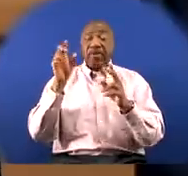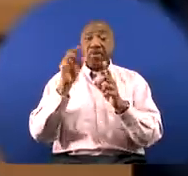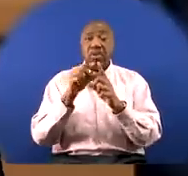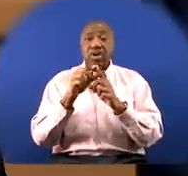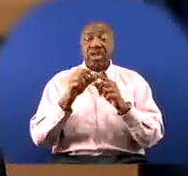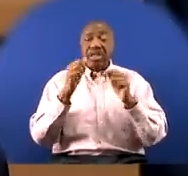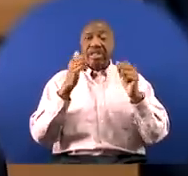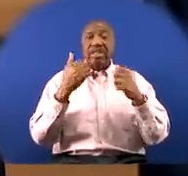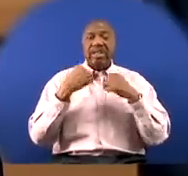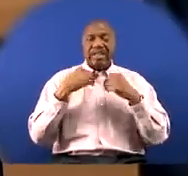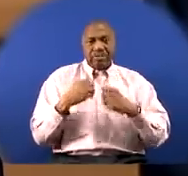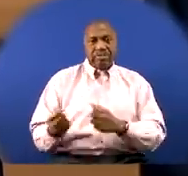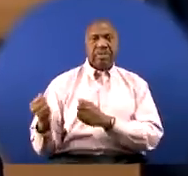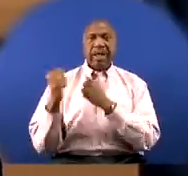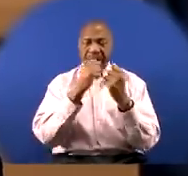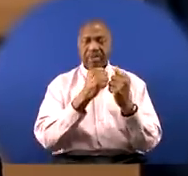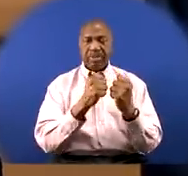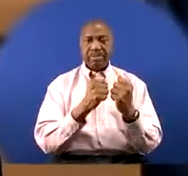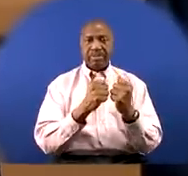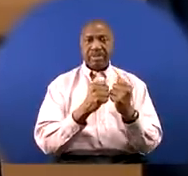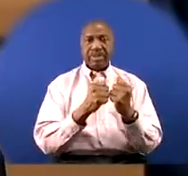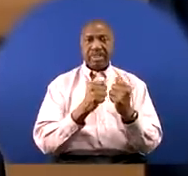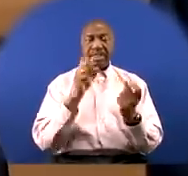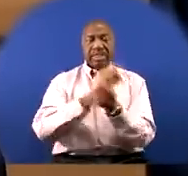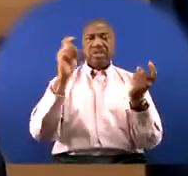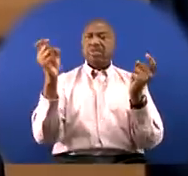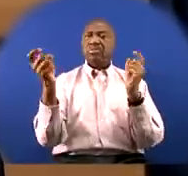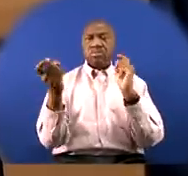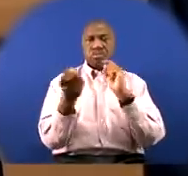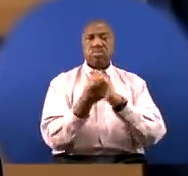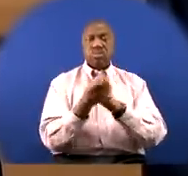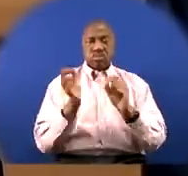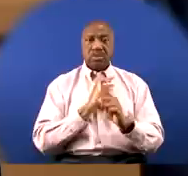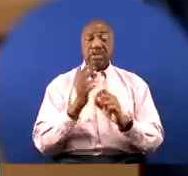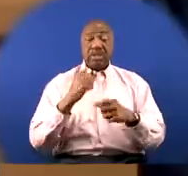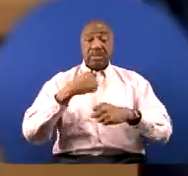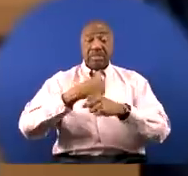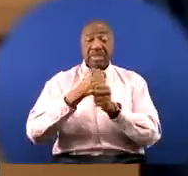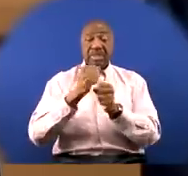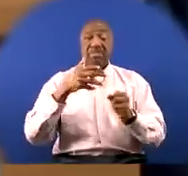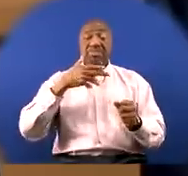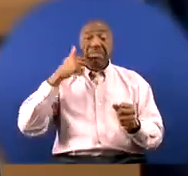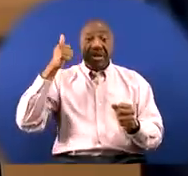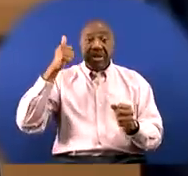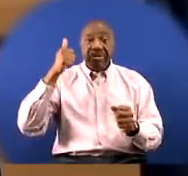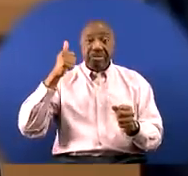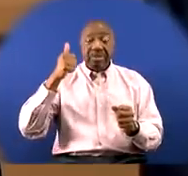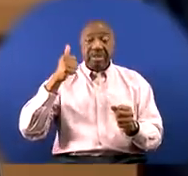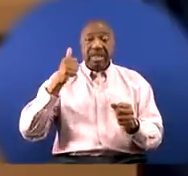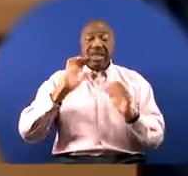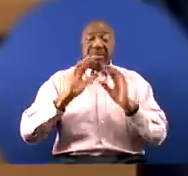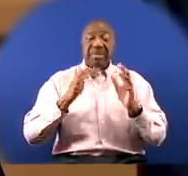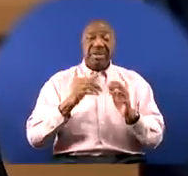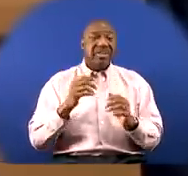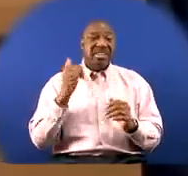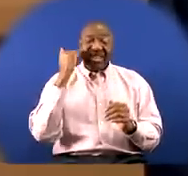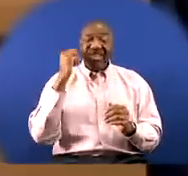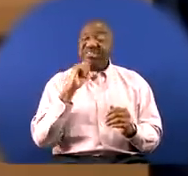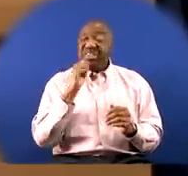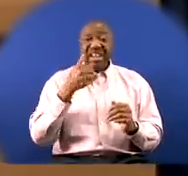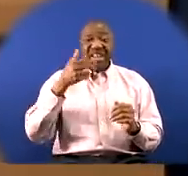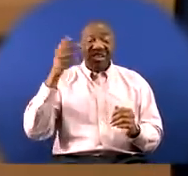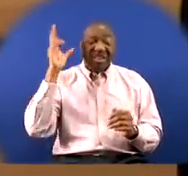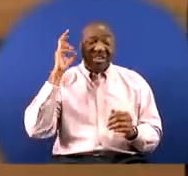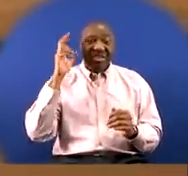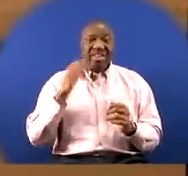still has power to transform us and to make us better than we would have been had we never heard it. Thank you for your preacher